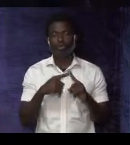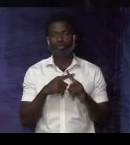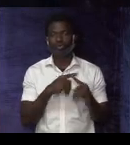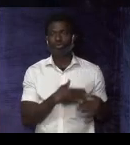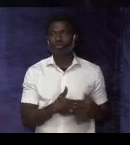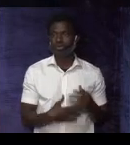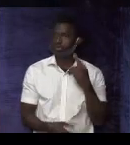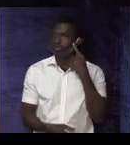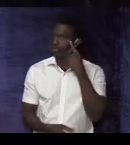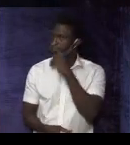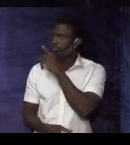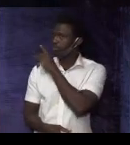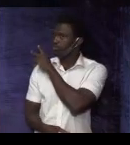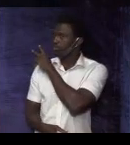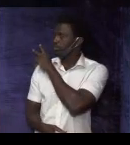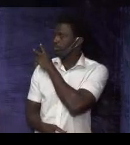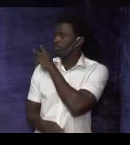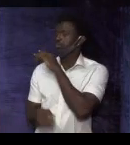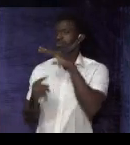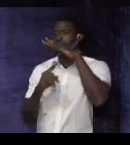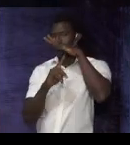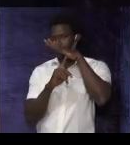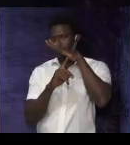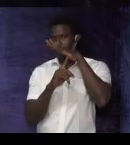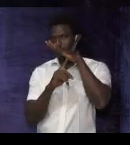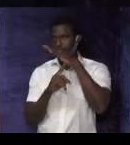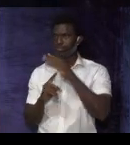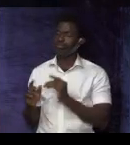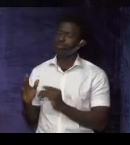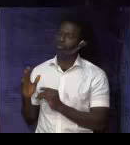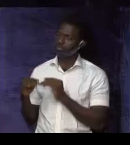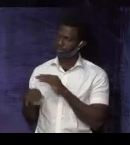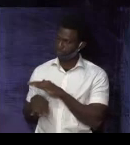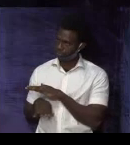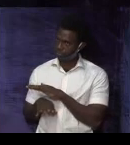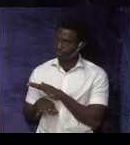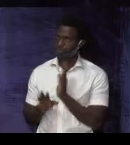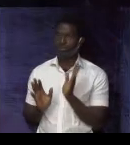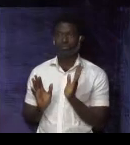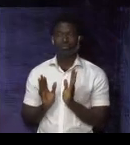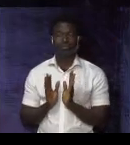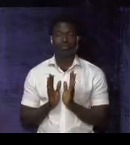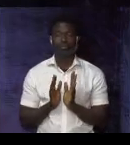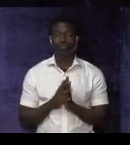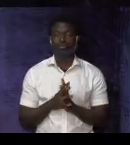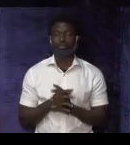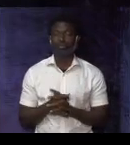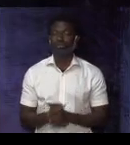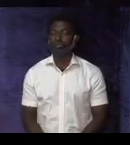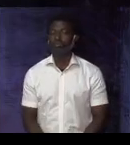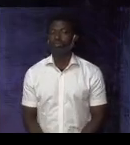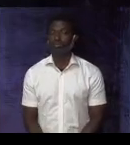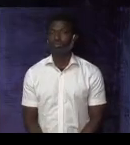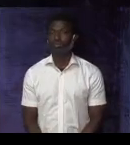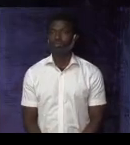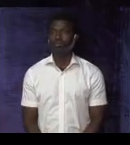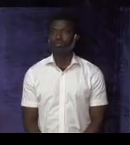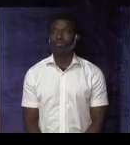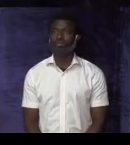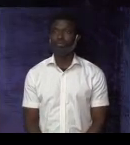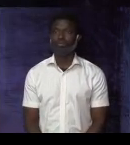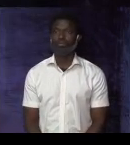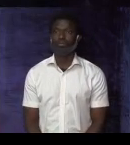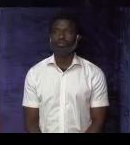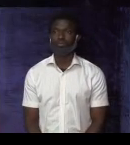rectangle here, 5. I can put 1 here, 6. or I can decide not to put one here.